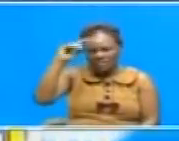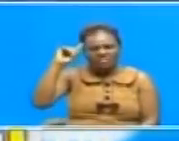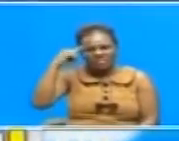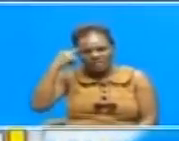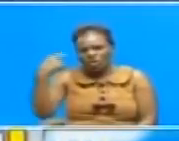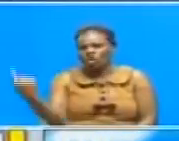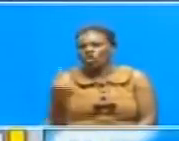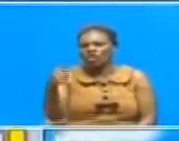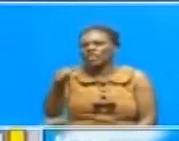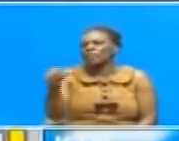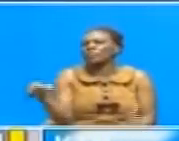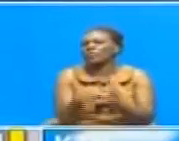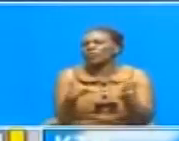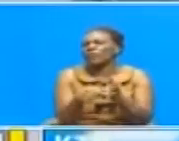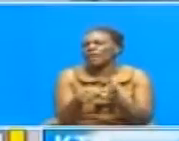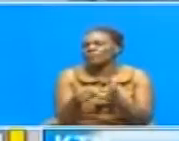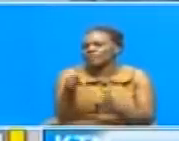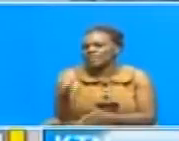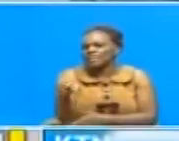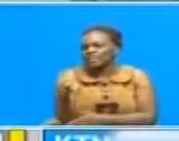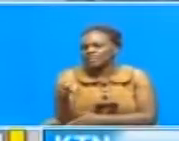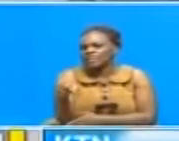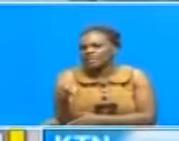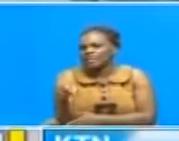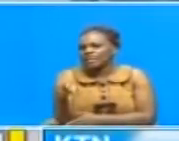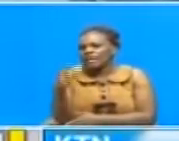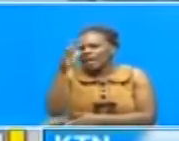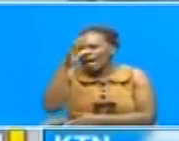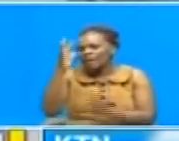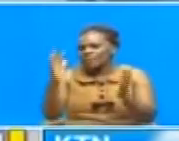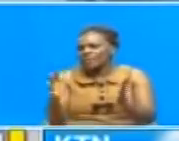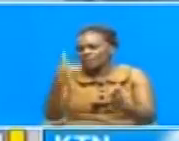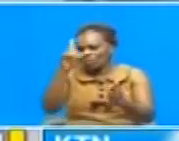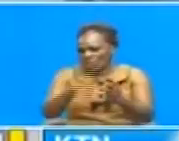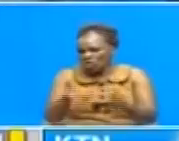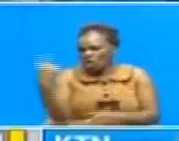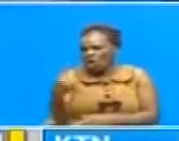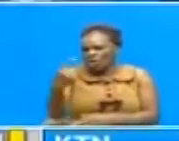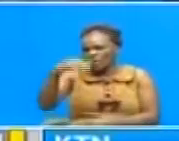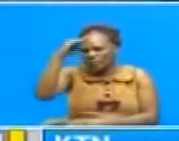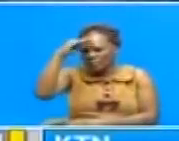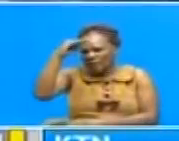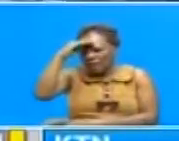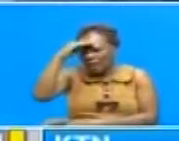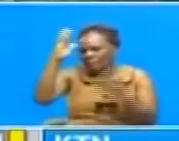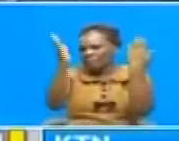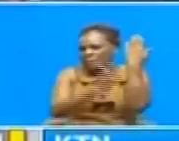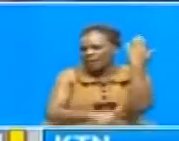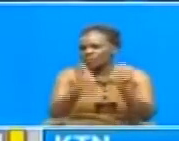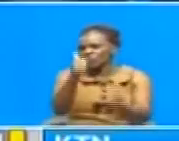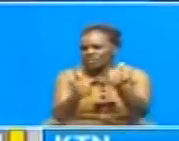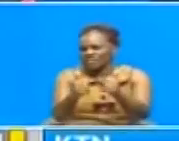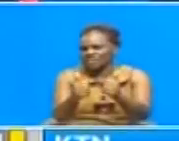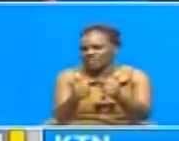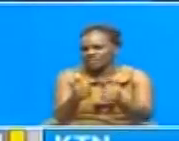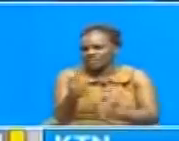the only one, and we have brought a fallacy in the minds of our Kenyans, that the only bad alcohol is